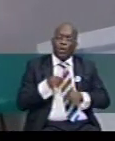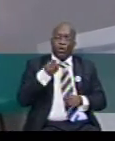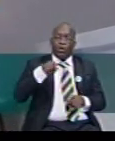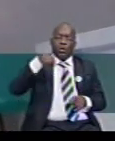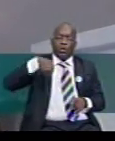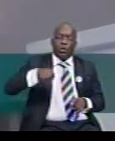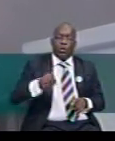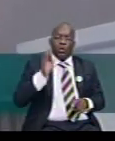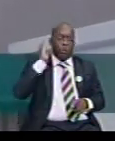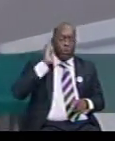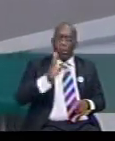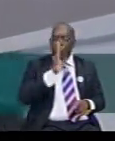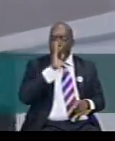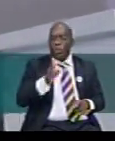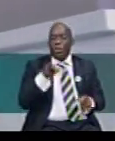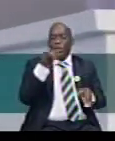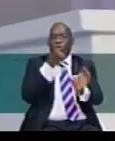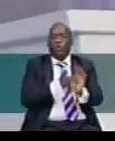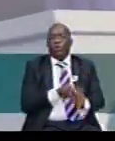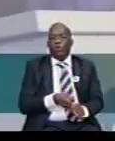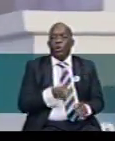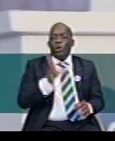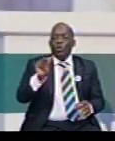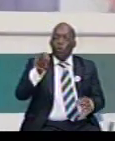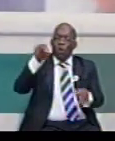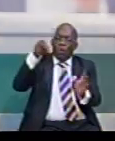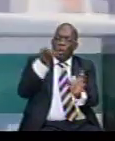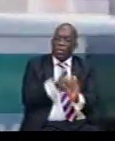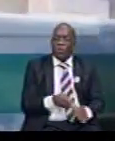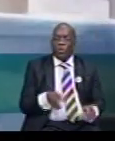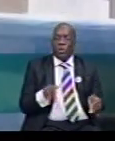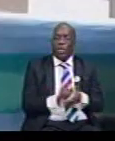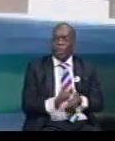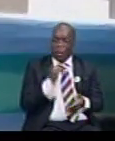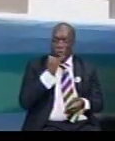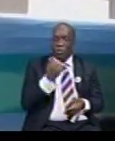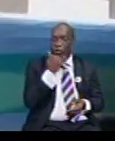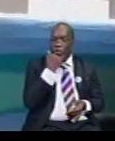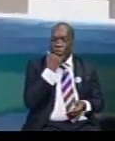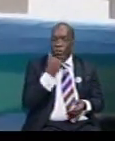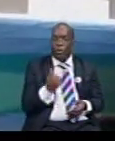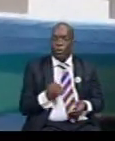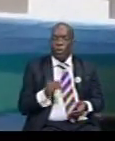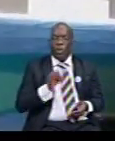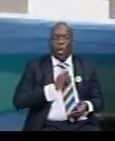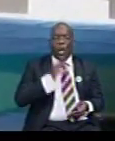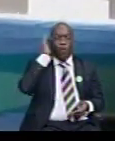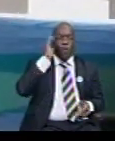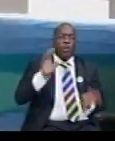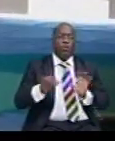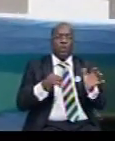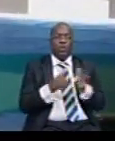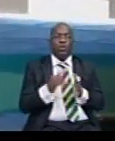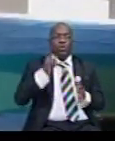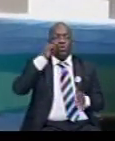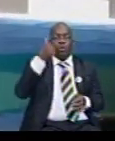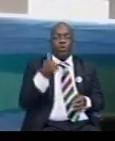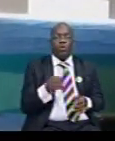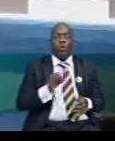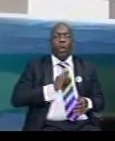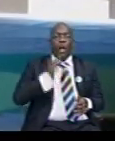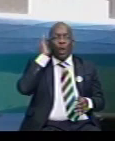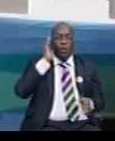fault. Procrastination, that's a fault. That I do it tomorrow, I do it next